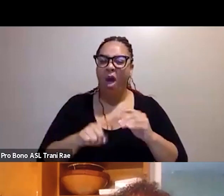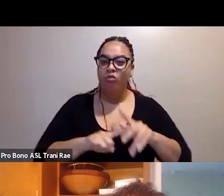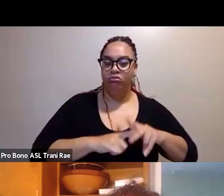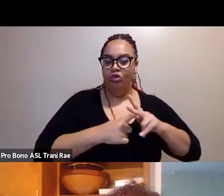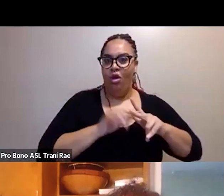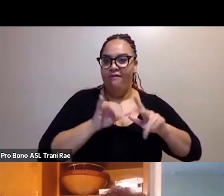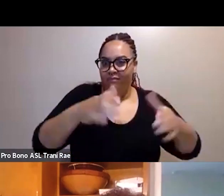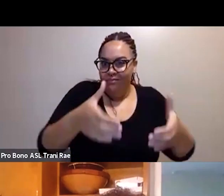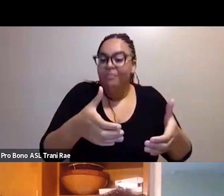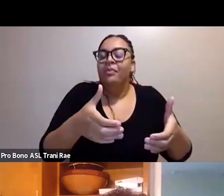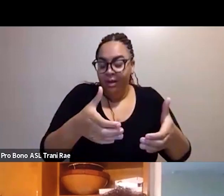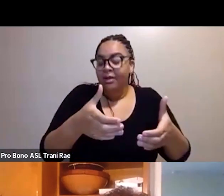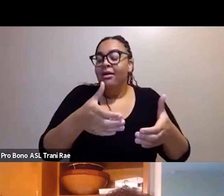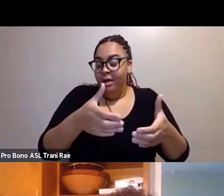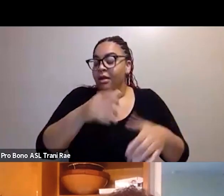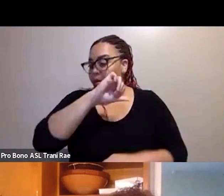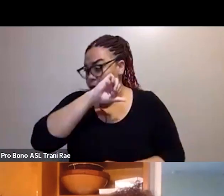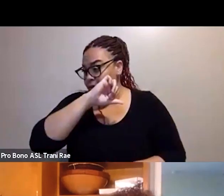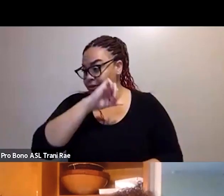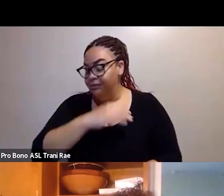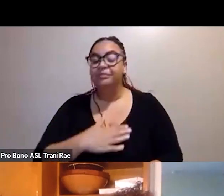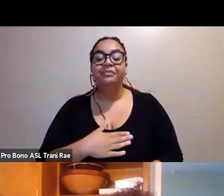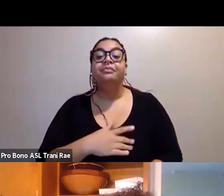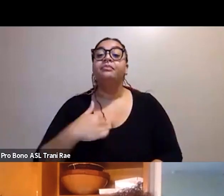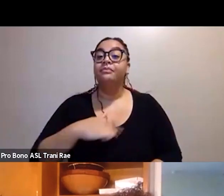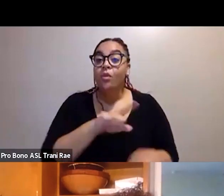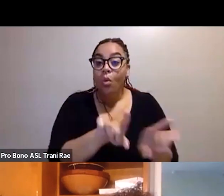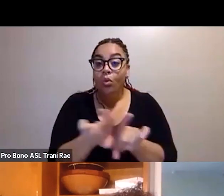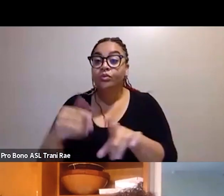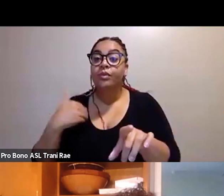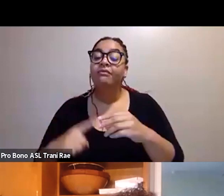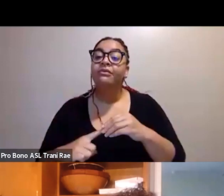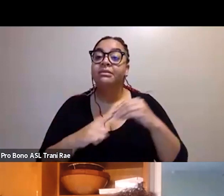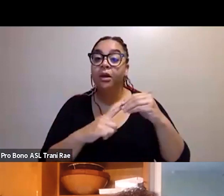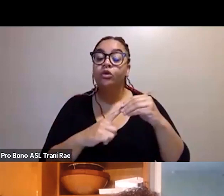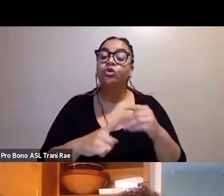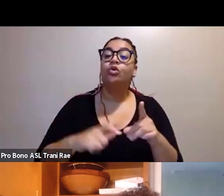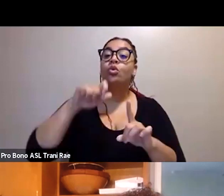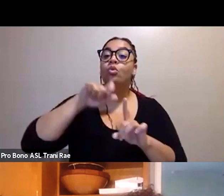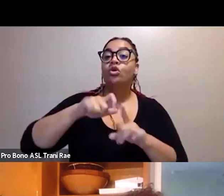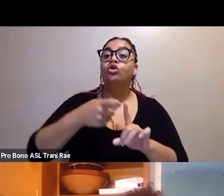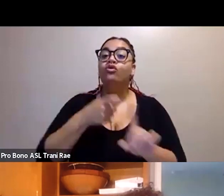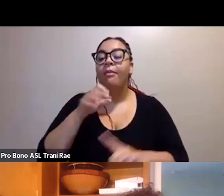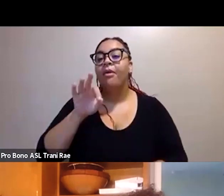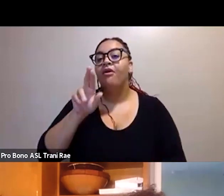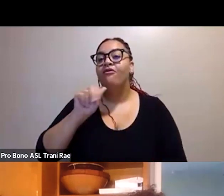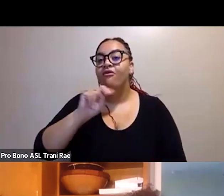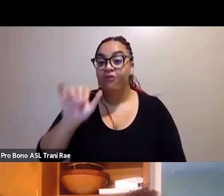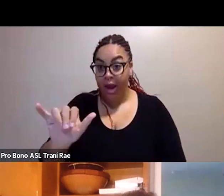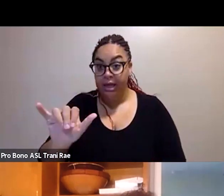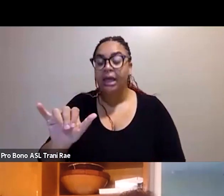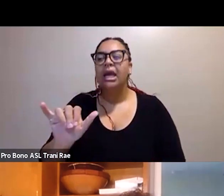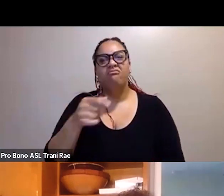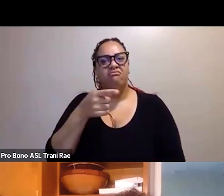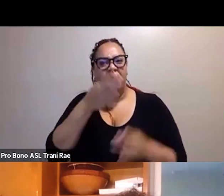minute. And we also have some special words from Frannie Zellman, who was the teacher that led to the formation